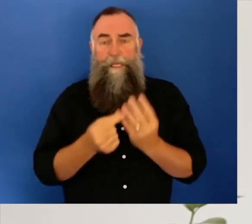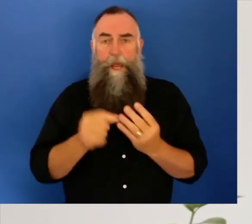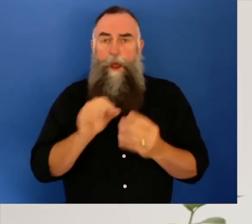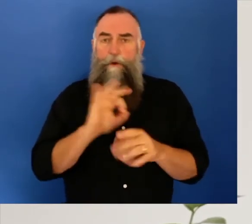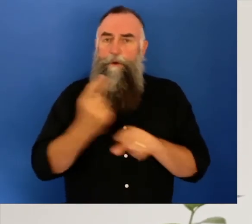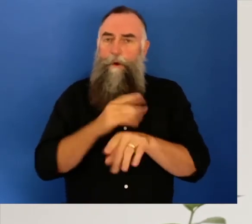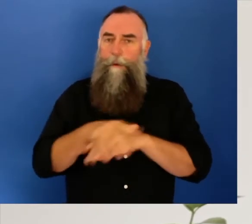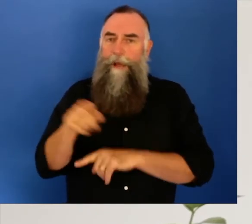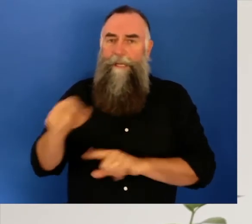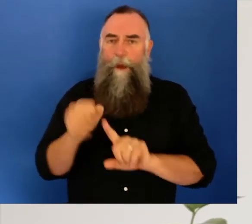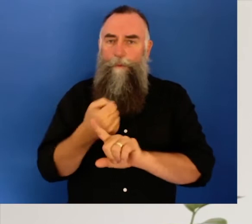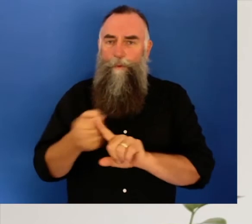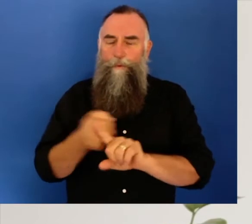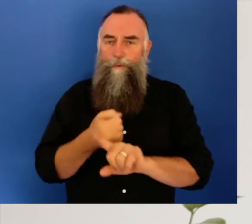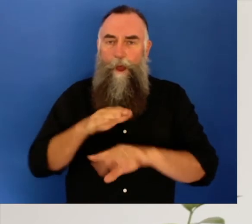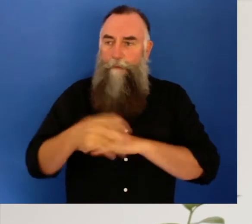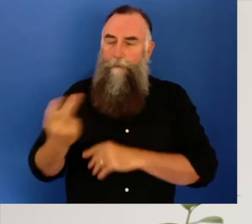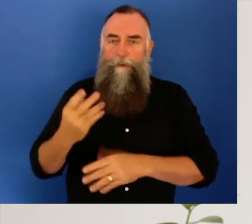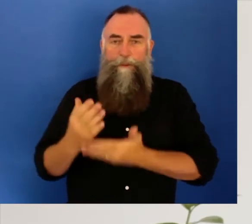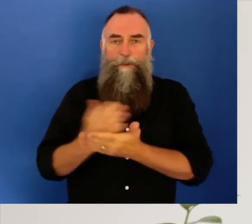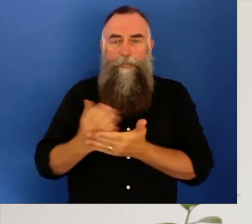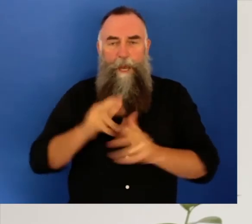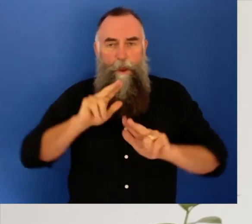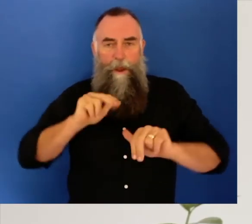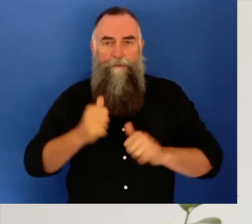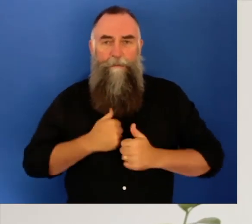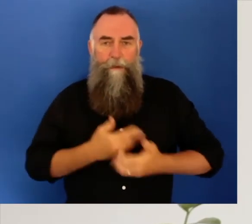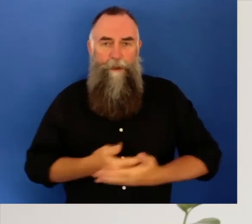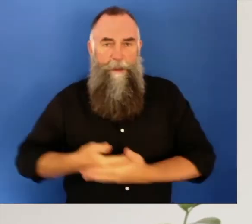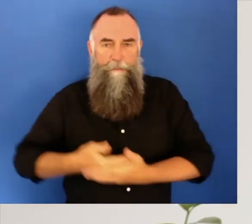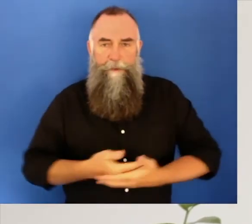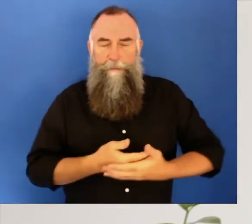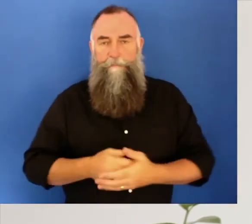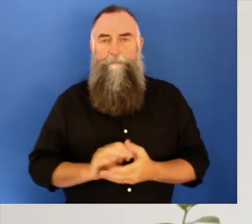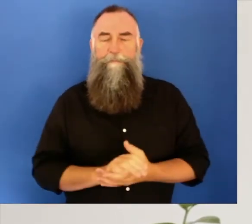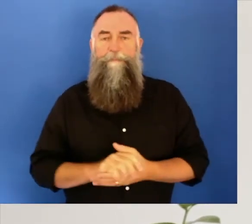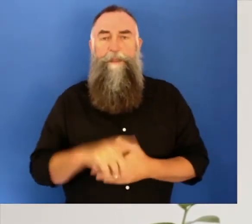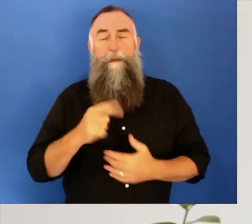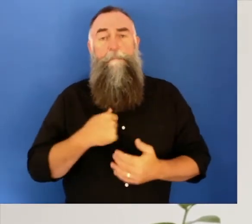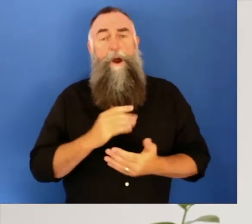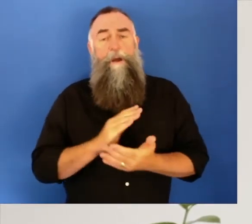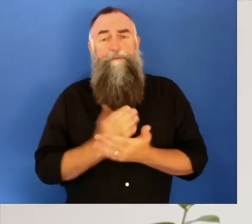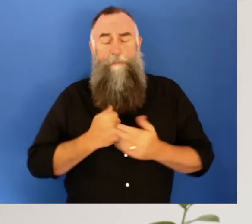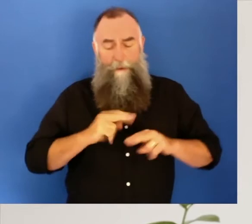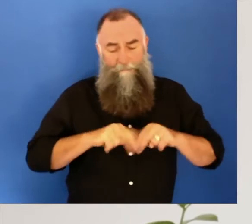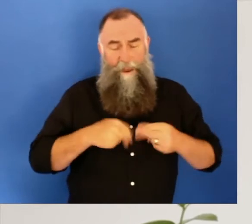be on my disability rather than the abuse that continued through a shared care arrangement and through the court process